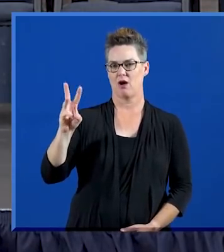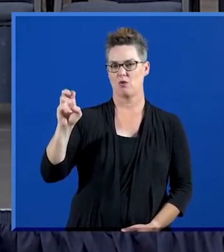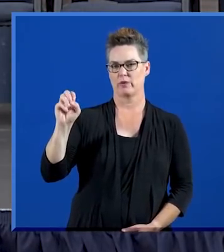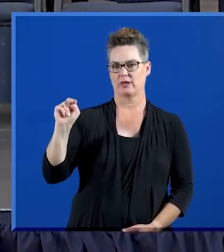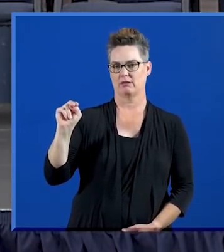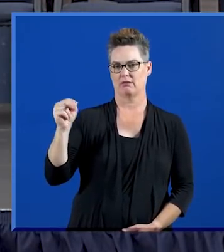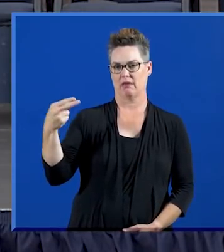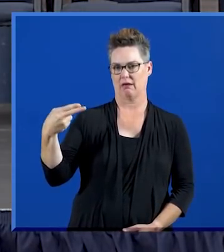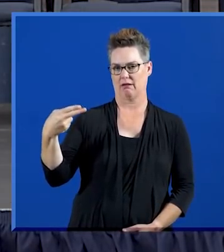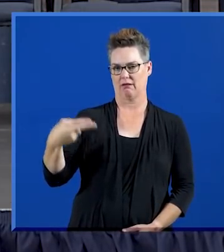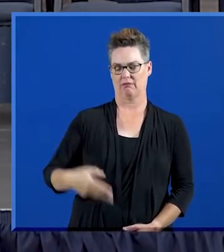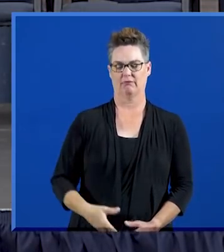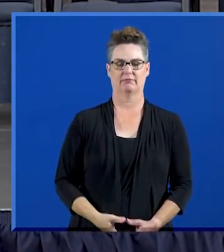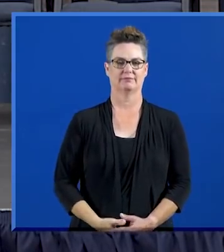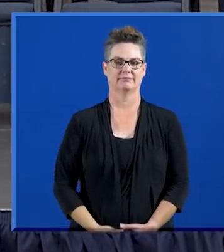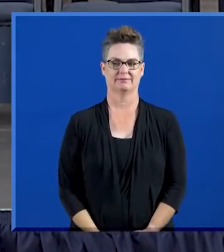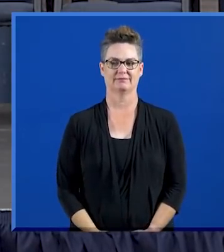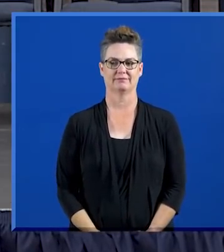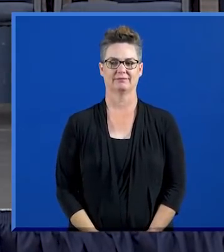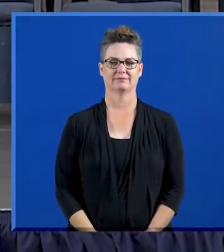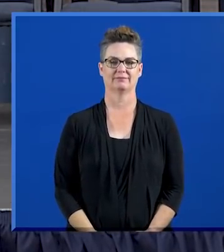Owen Hannah.